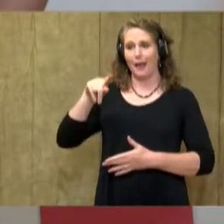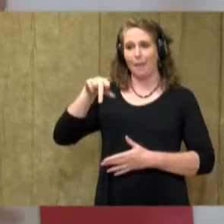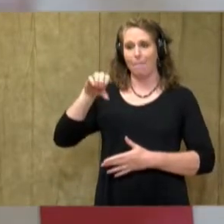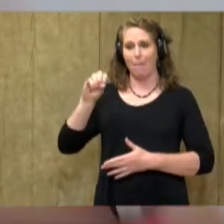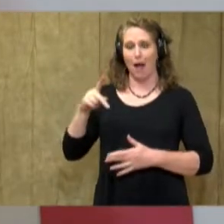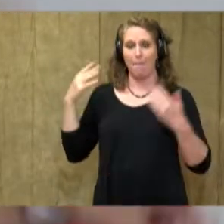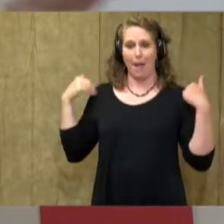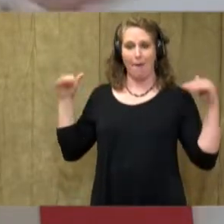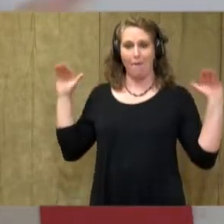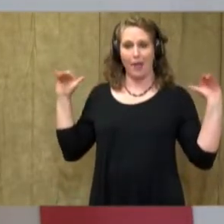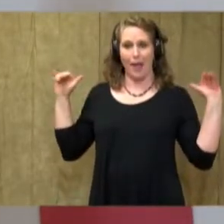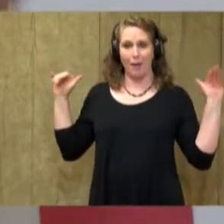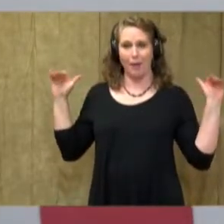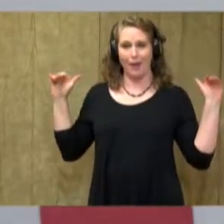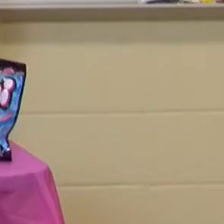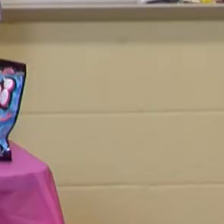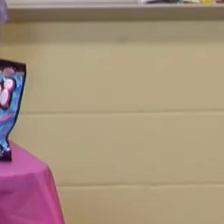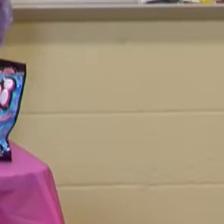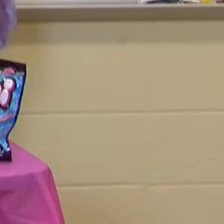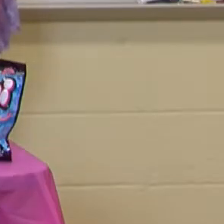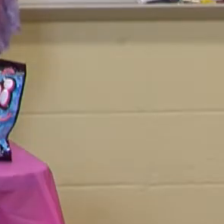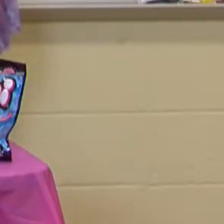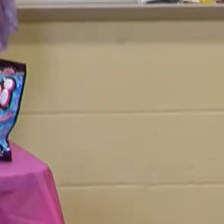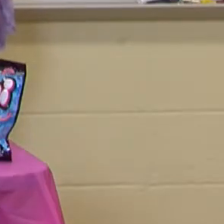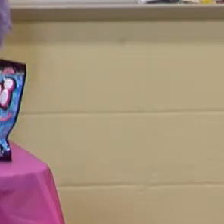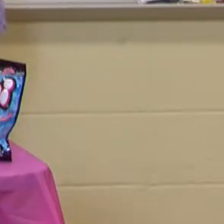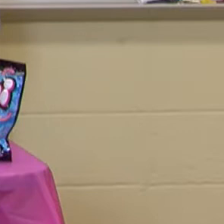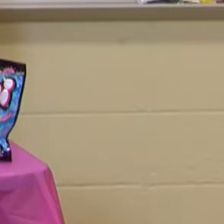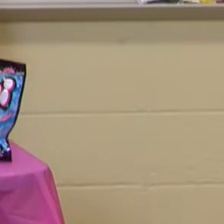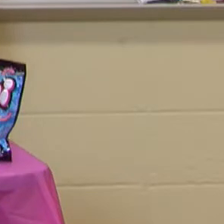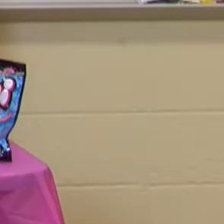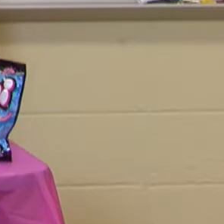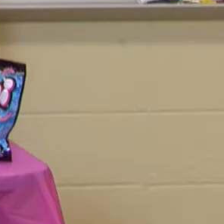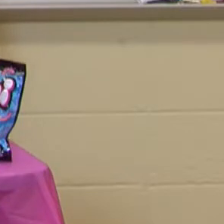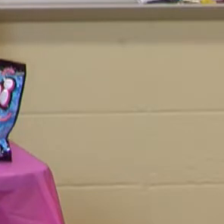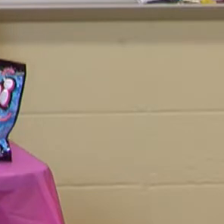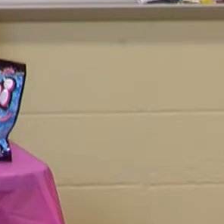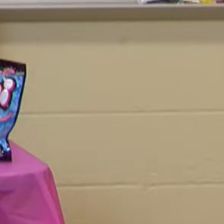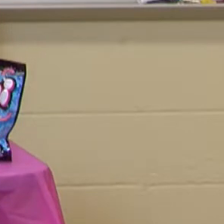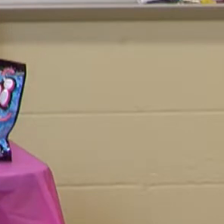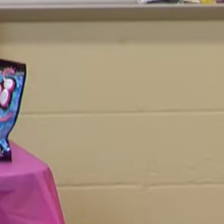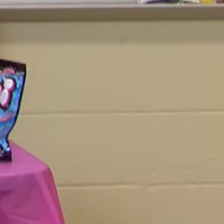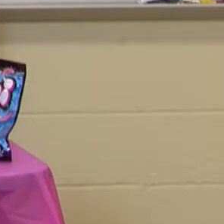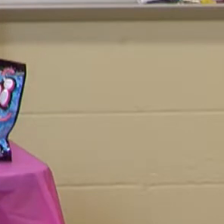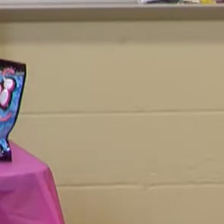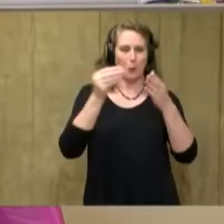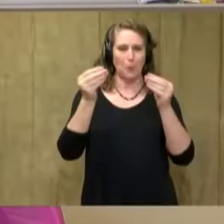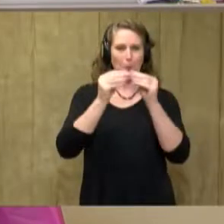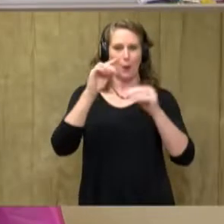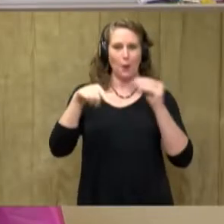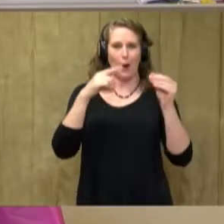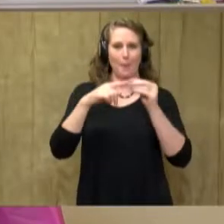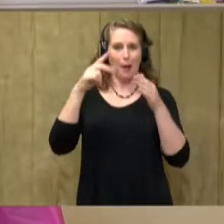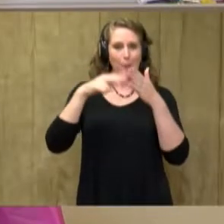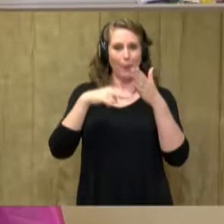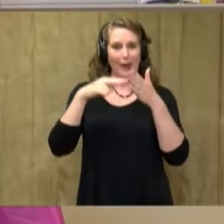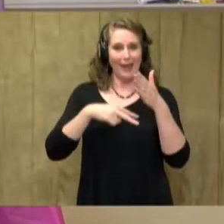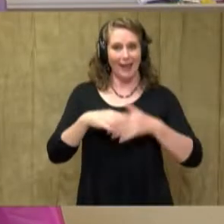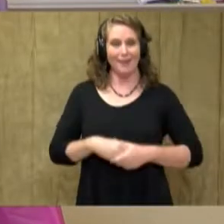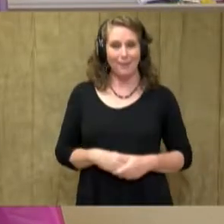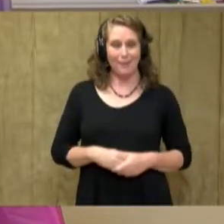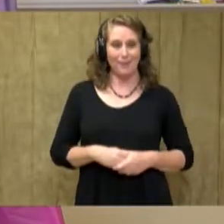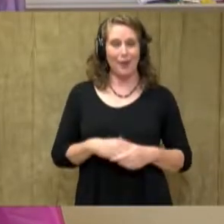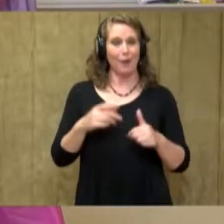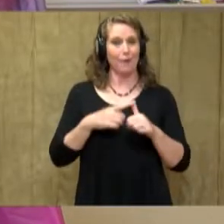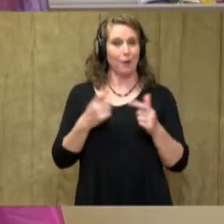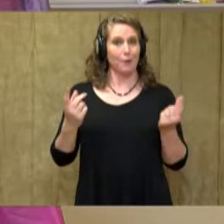name is Miss Sharp. So she's going to be helping us today learn a little bit more about reading, okay? So